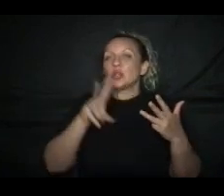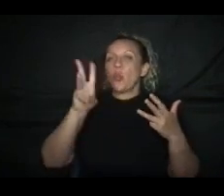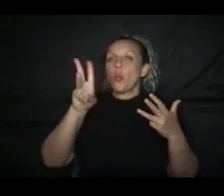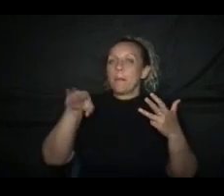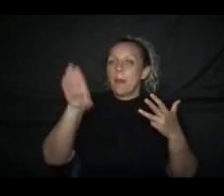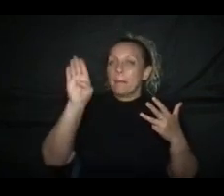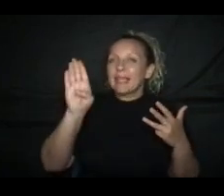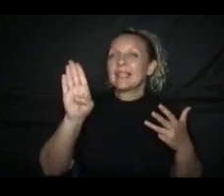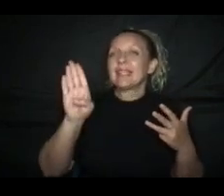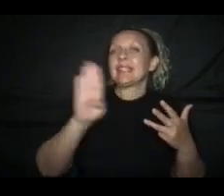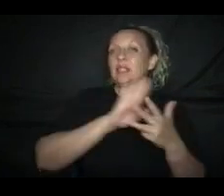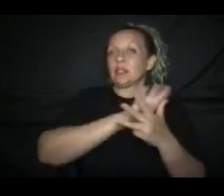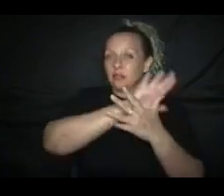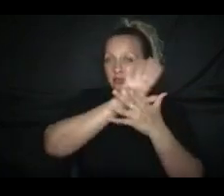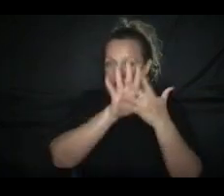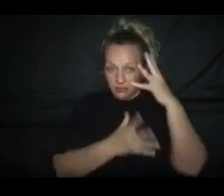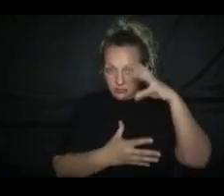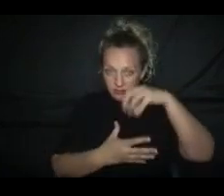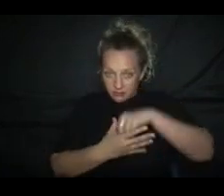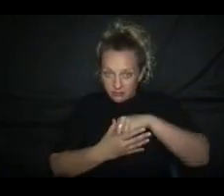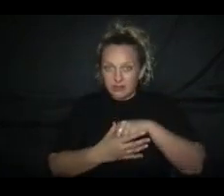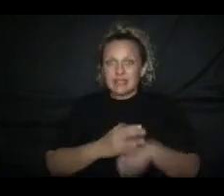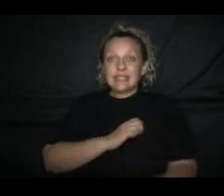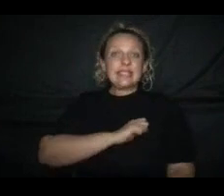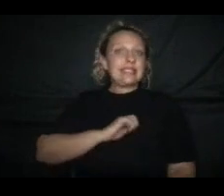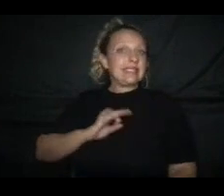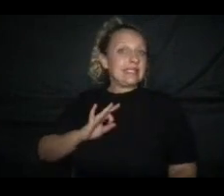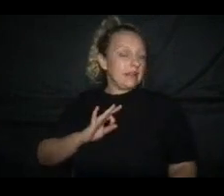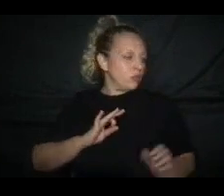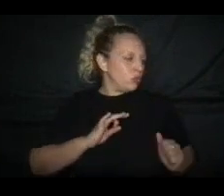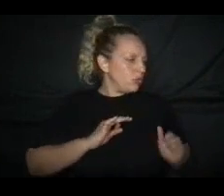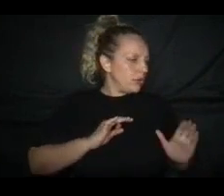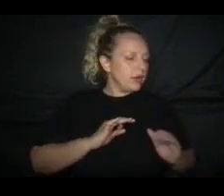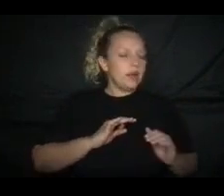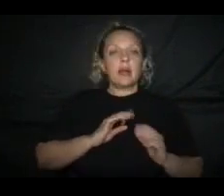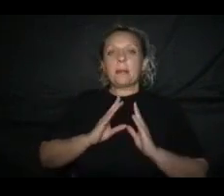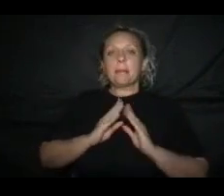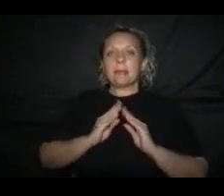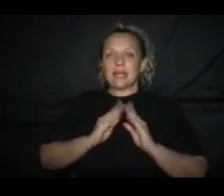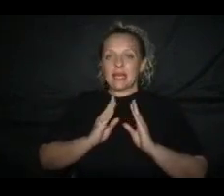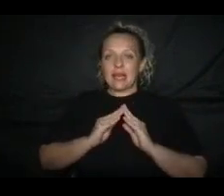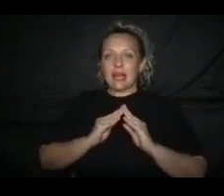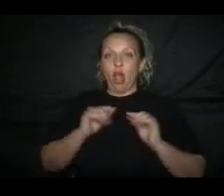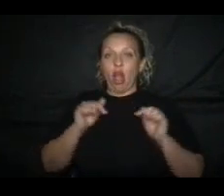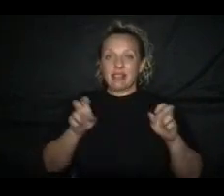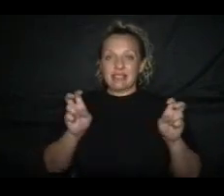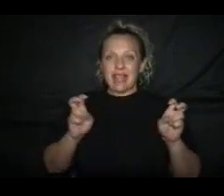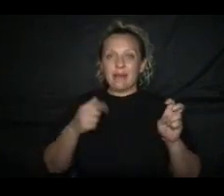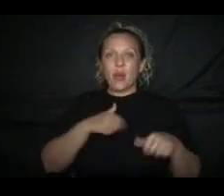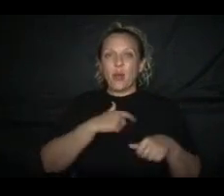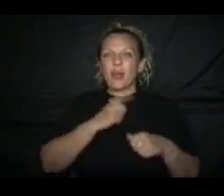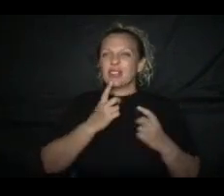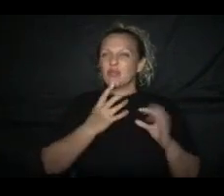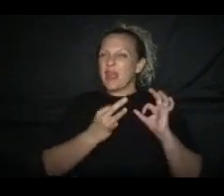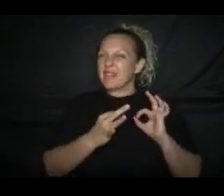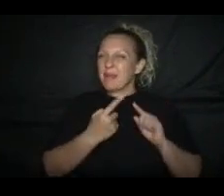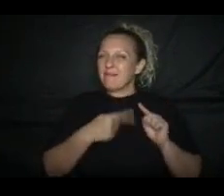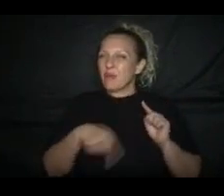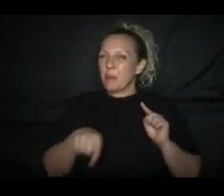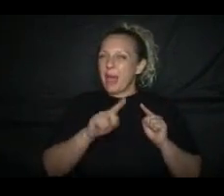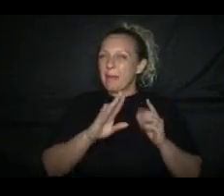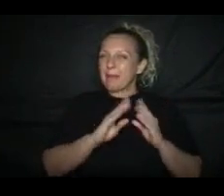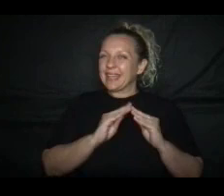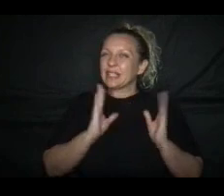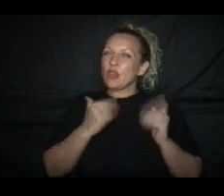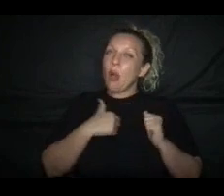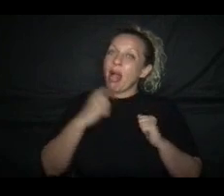regional staff meeting, sorry about that, on this topic, and we did get some great feedback from that meeting. So I thought